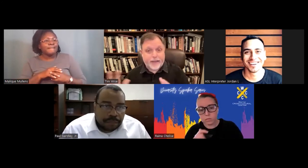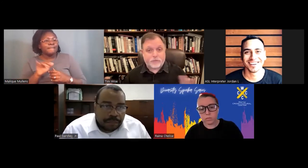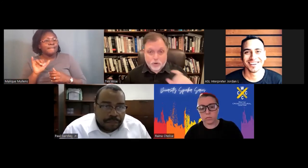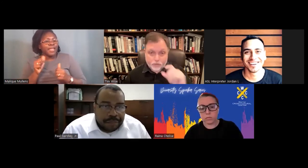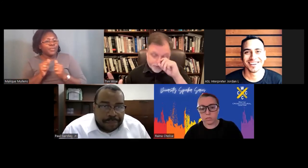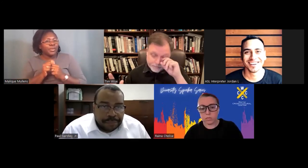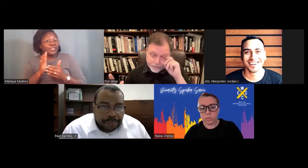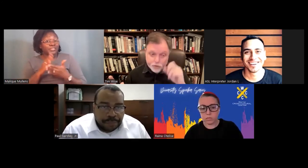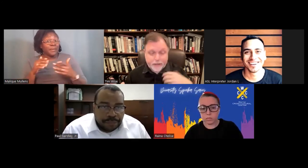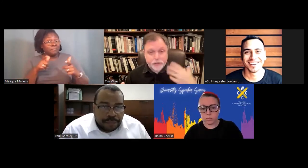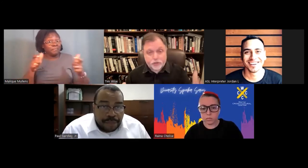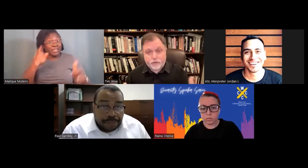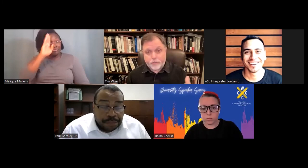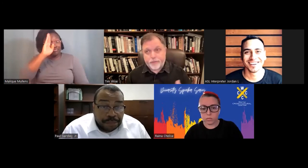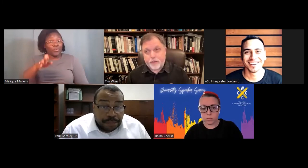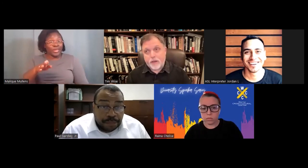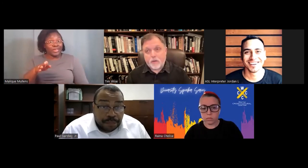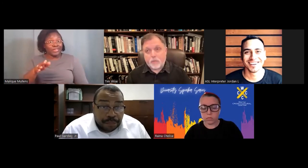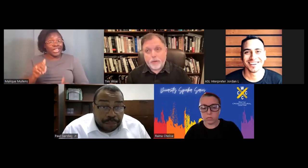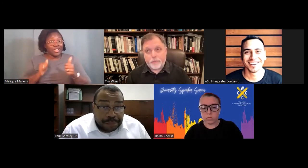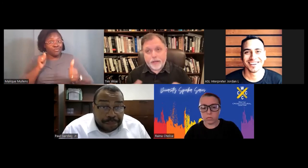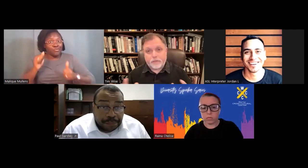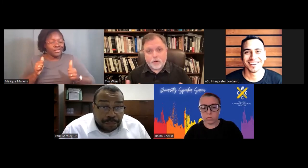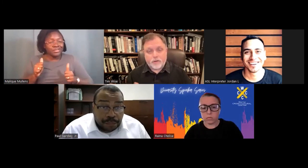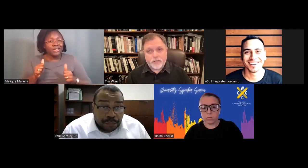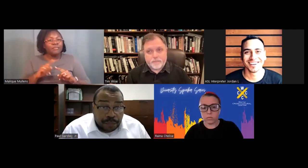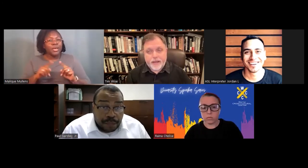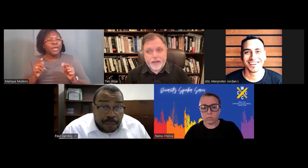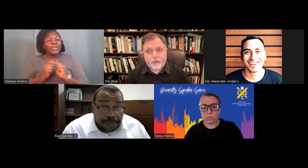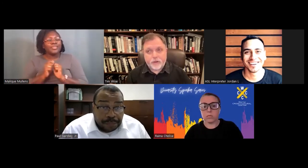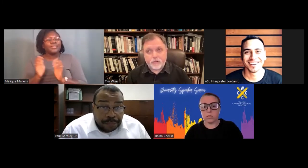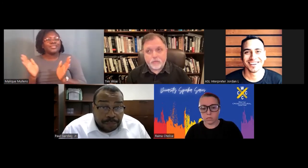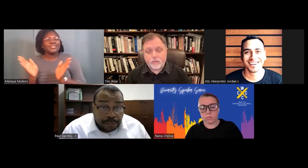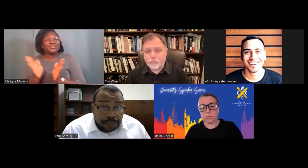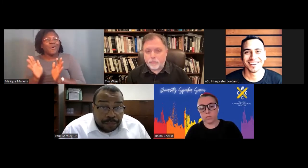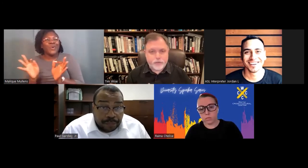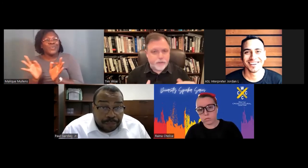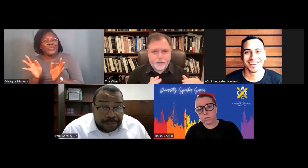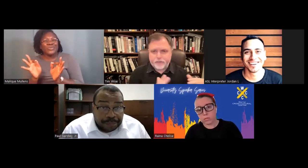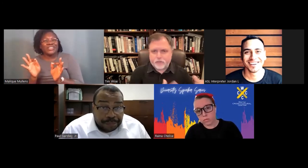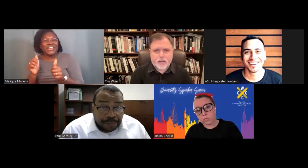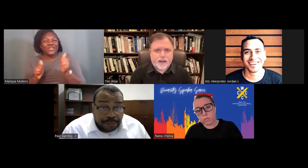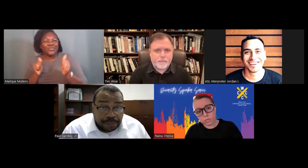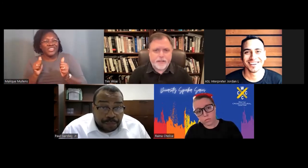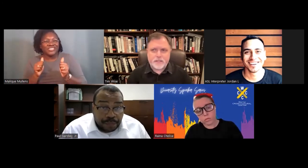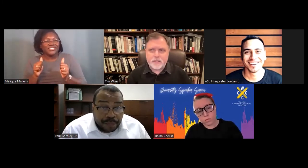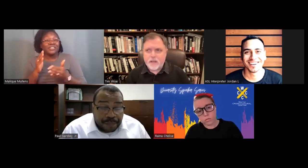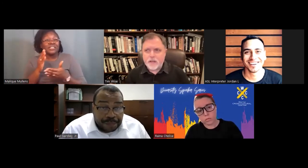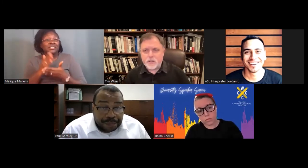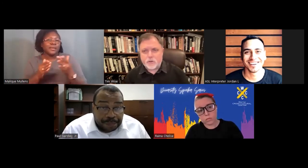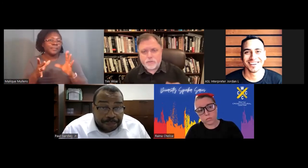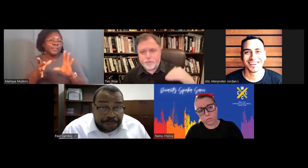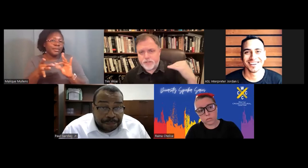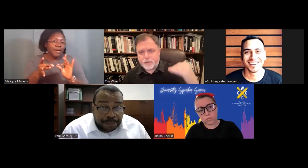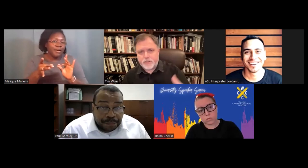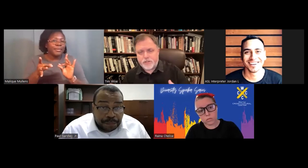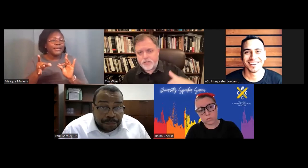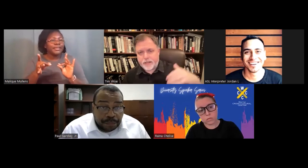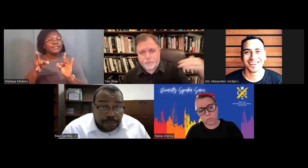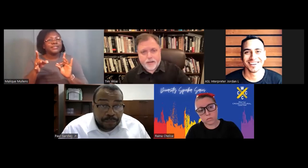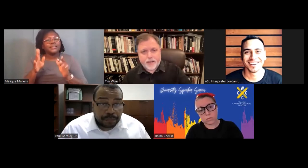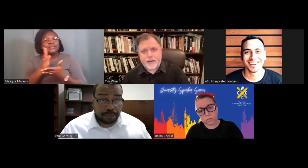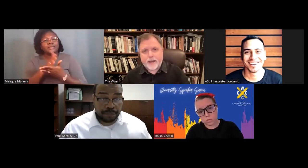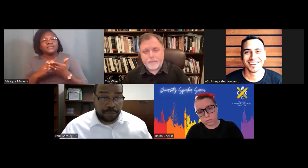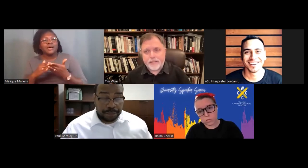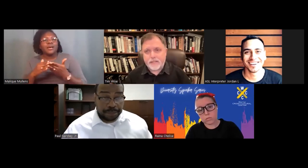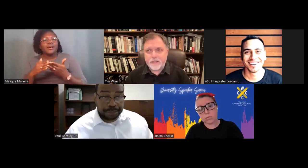that's macroaggressive, but especially with microaggressive behavior, which may be certain comments, certain presumptions that